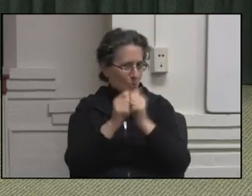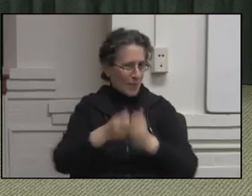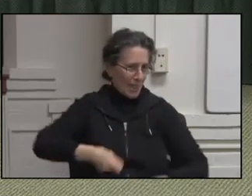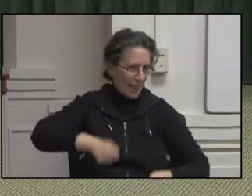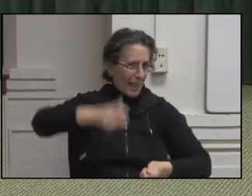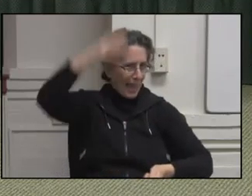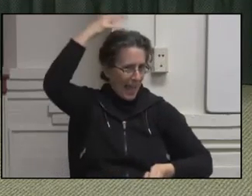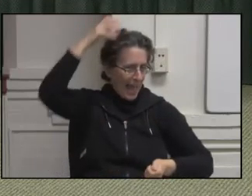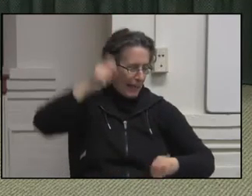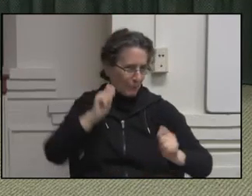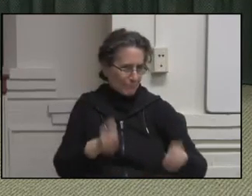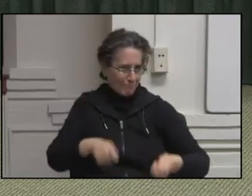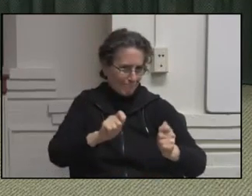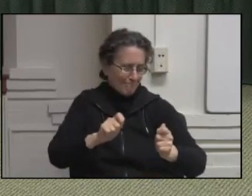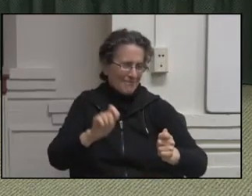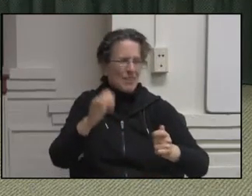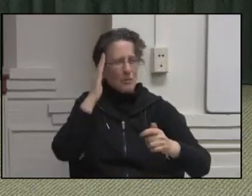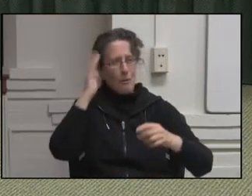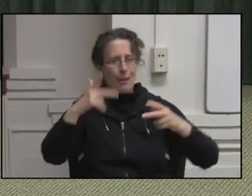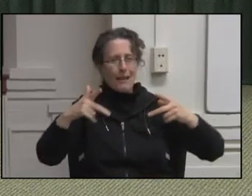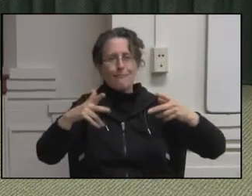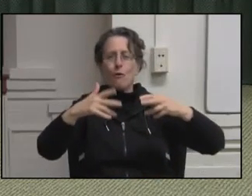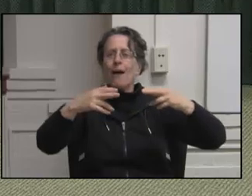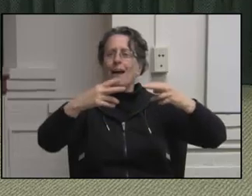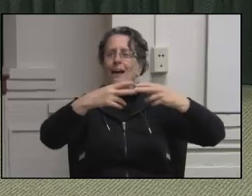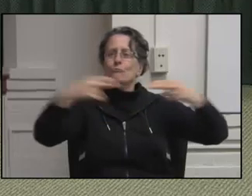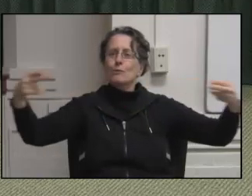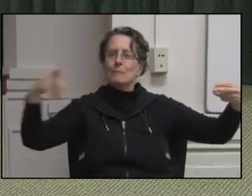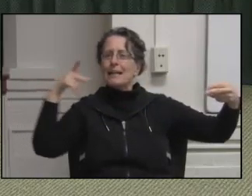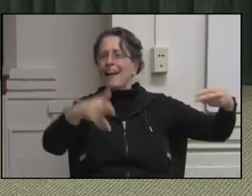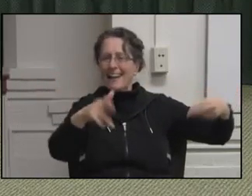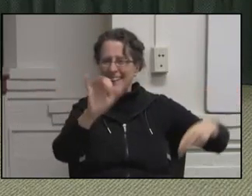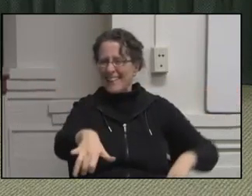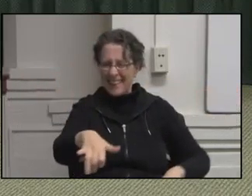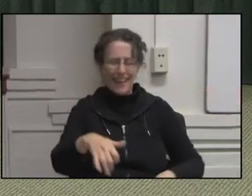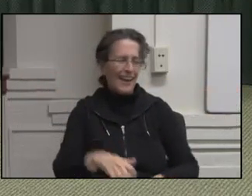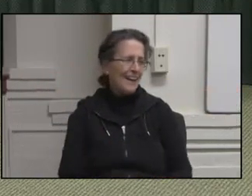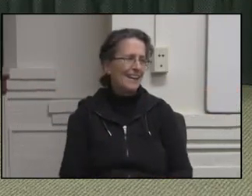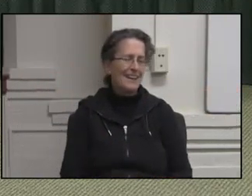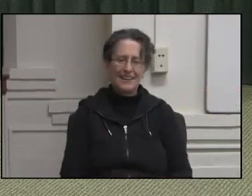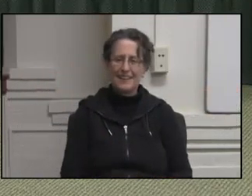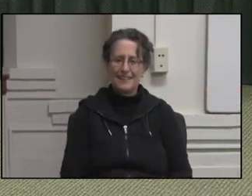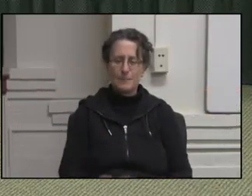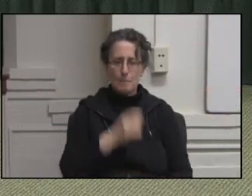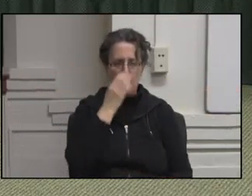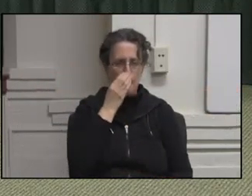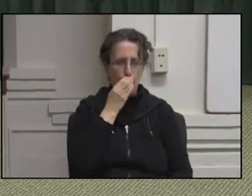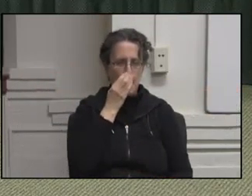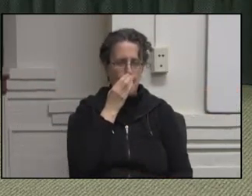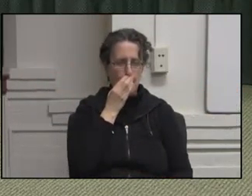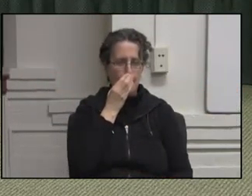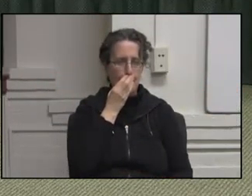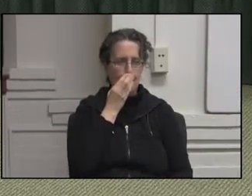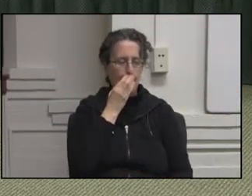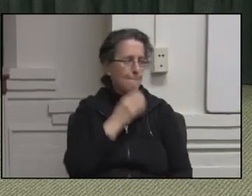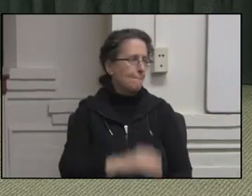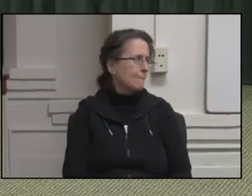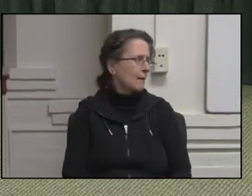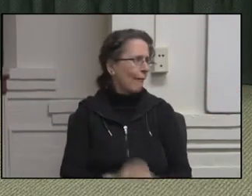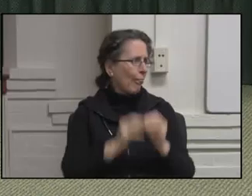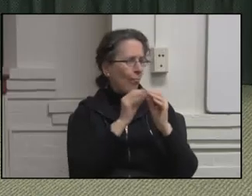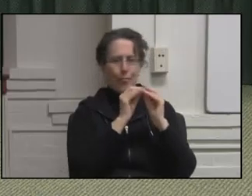Does anybody on this side of the table have any questions or comments? I've never gotten side of the table. And I've been here to this.